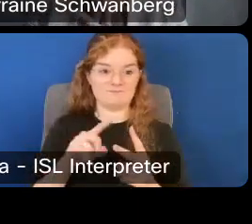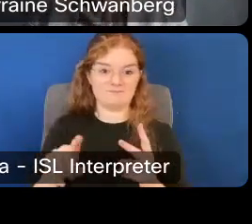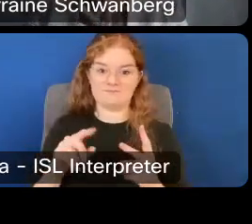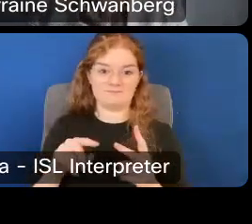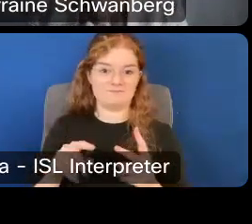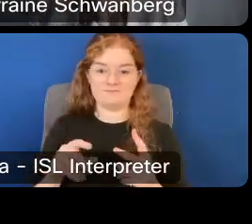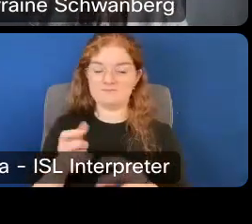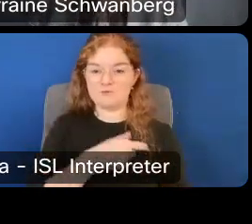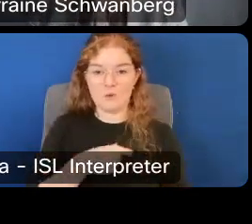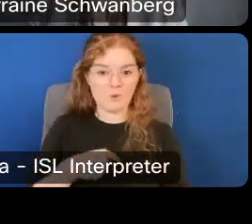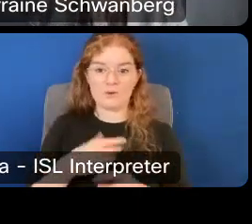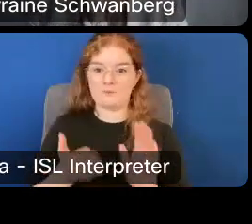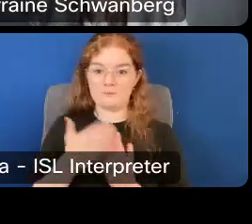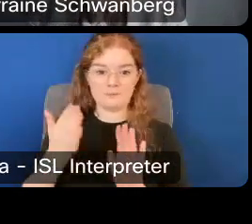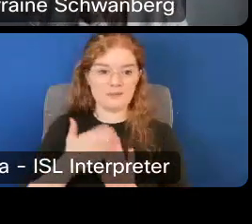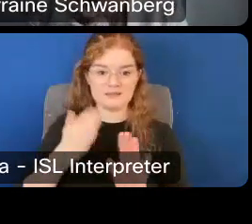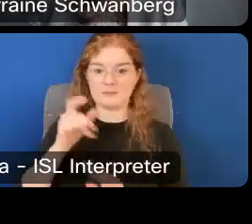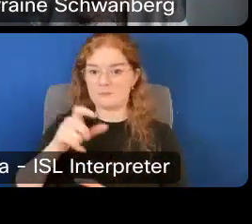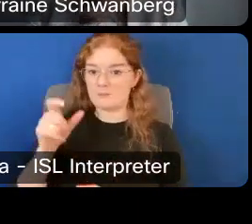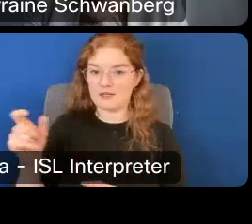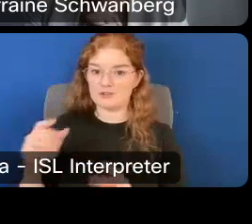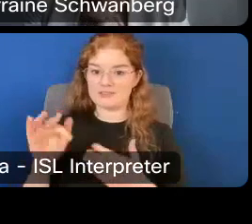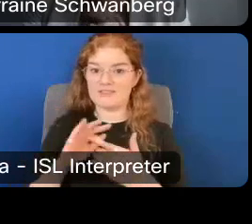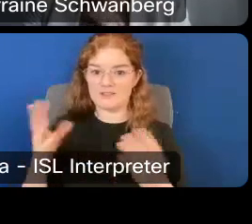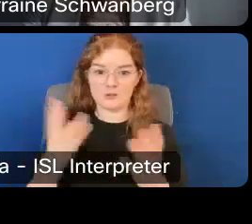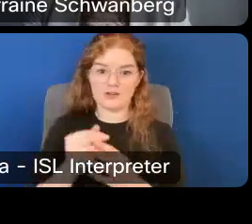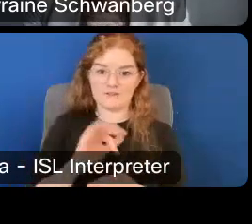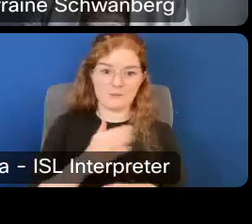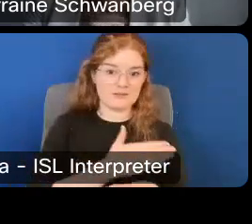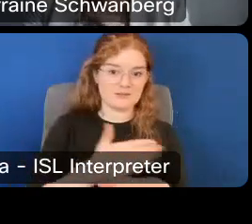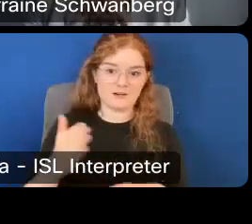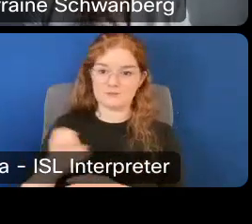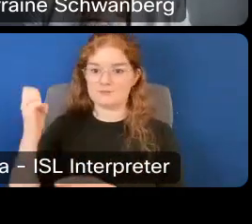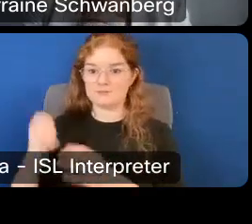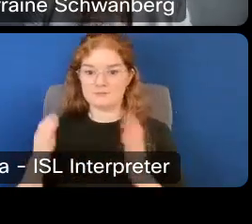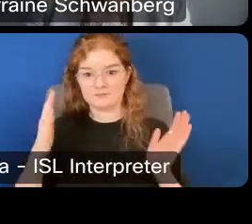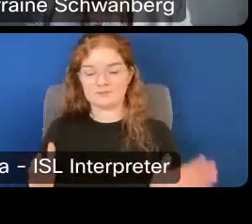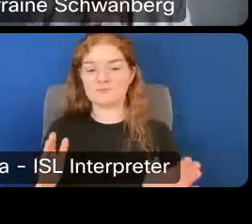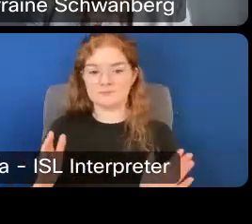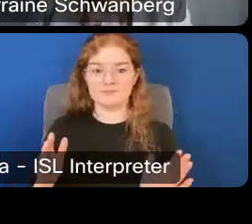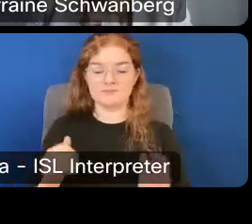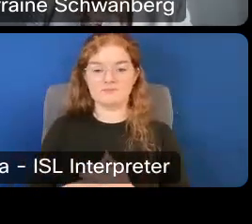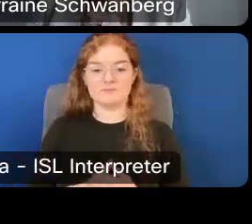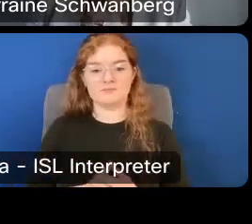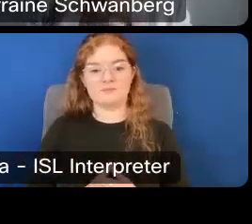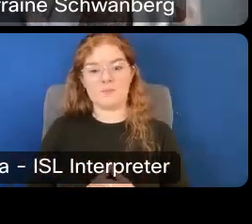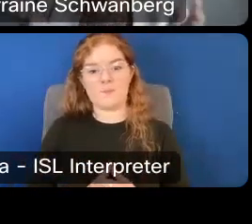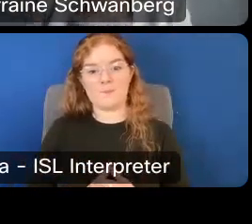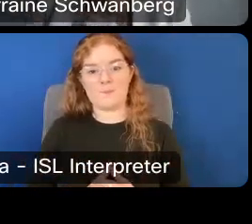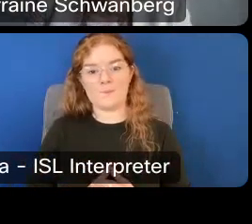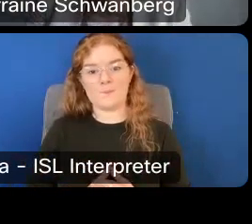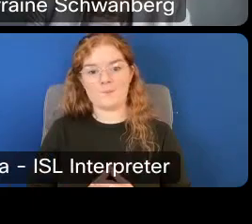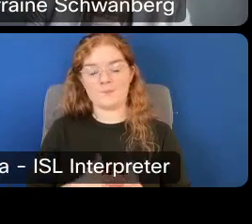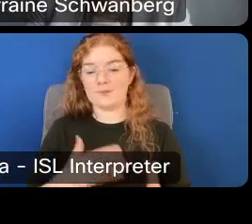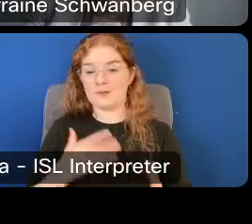role in building patient safety together, right from its inception and concept, and getting it out to